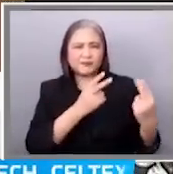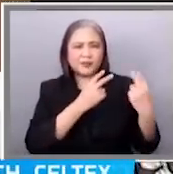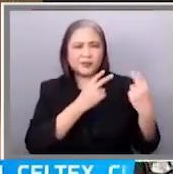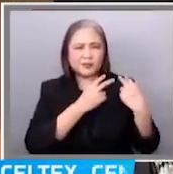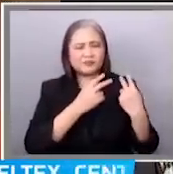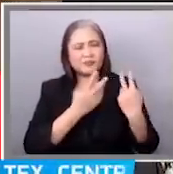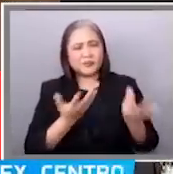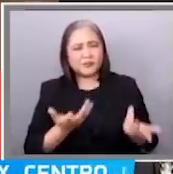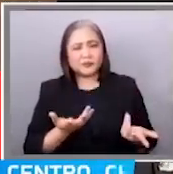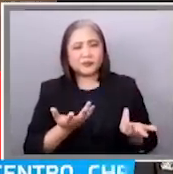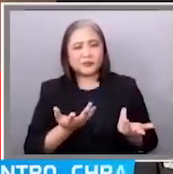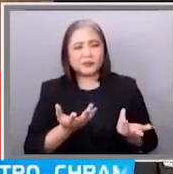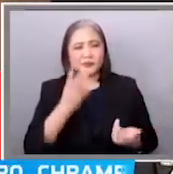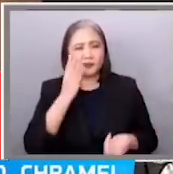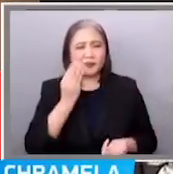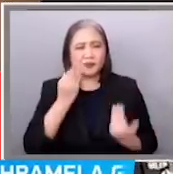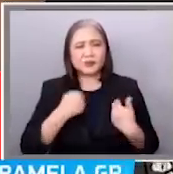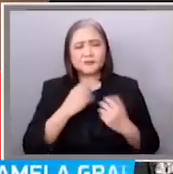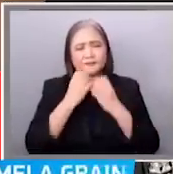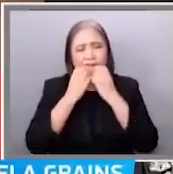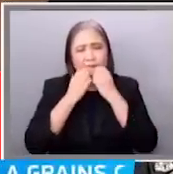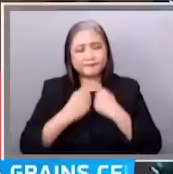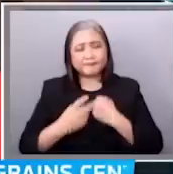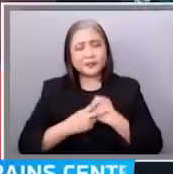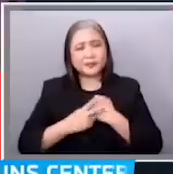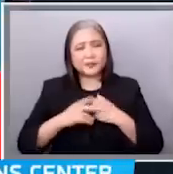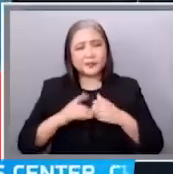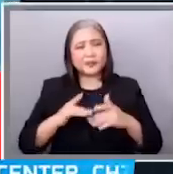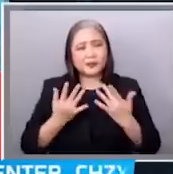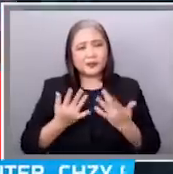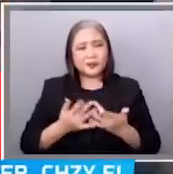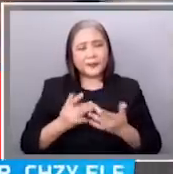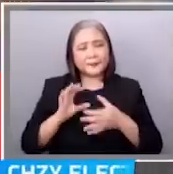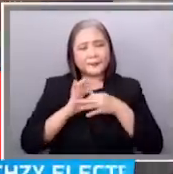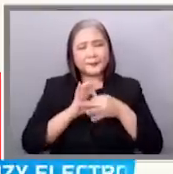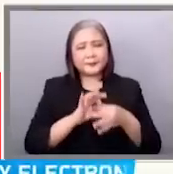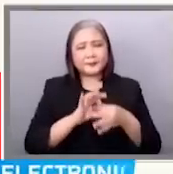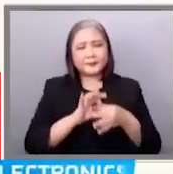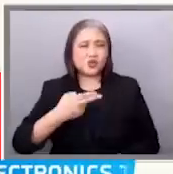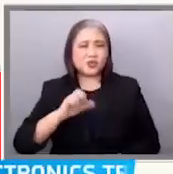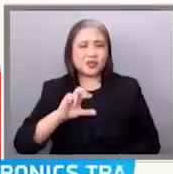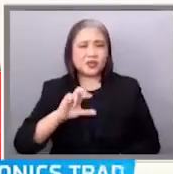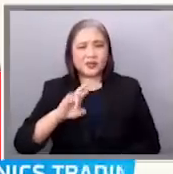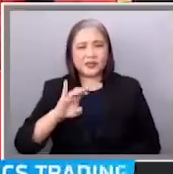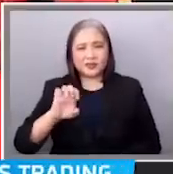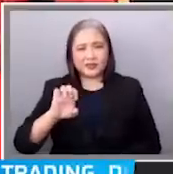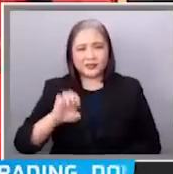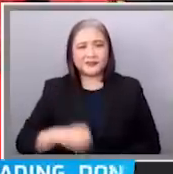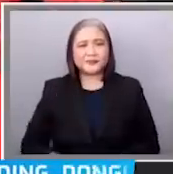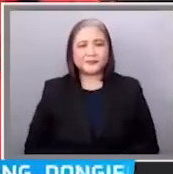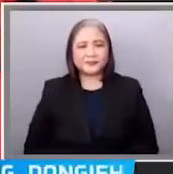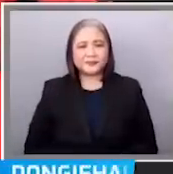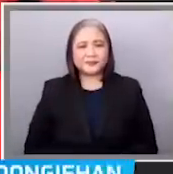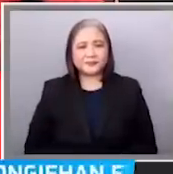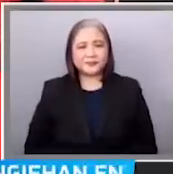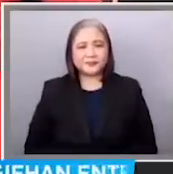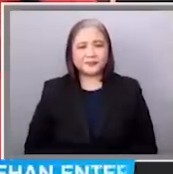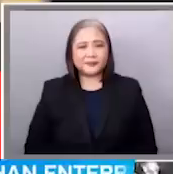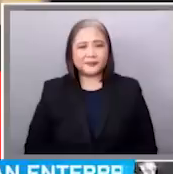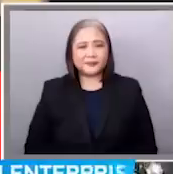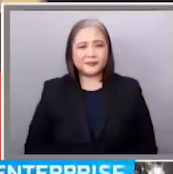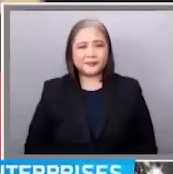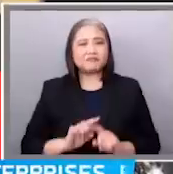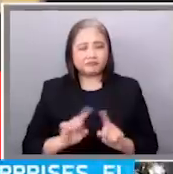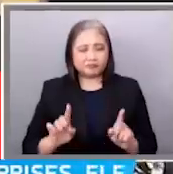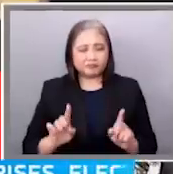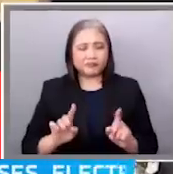hold so dearly in your heart, and that's so attached to T'Challa, so attached to Chad. But we had to just